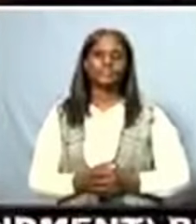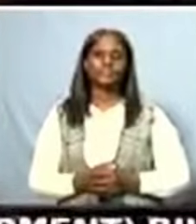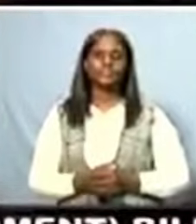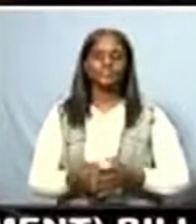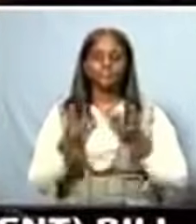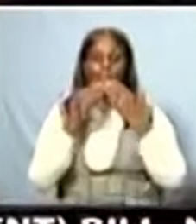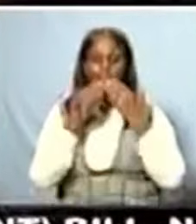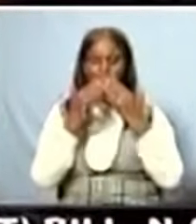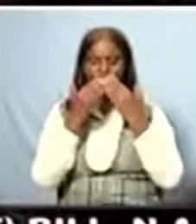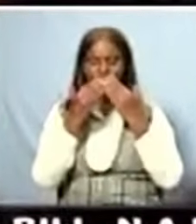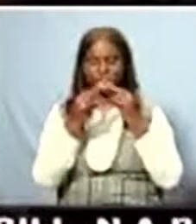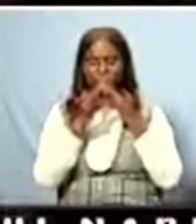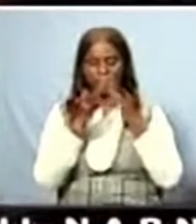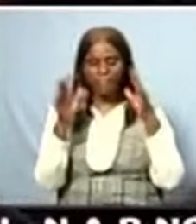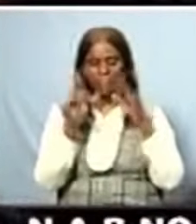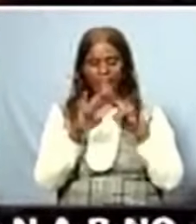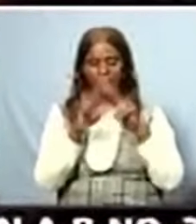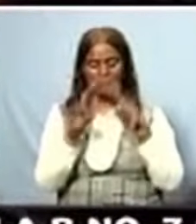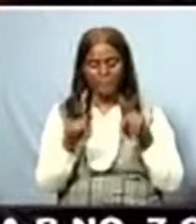Thank you, Chair.